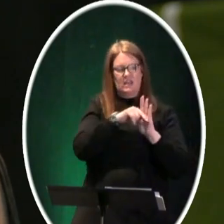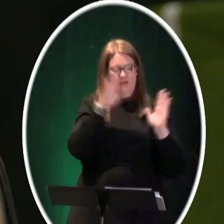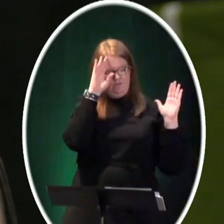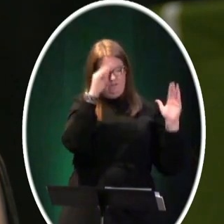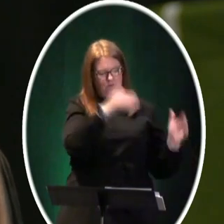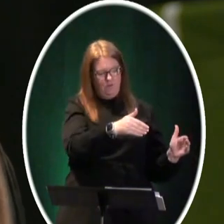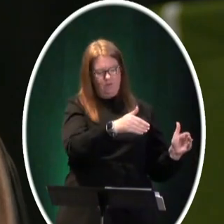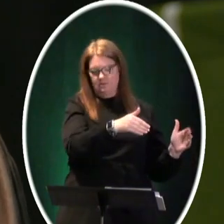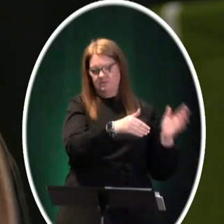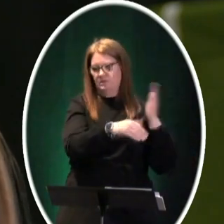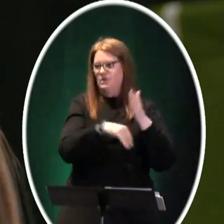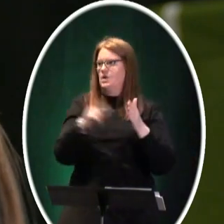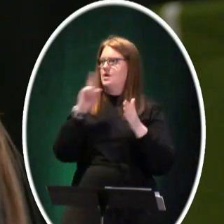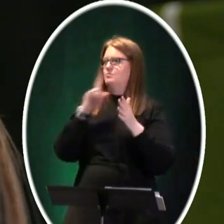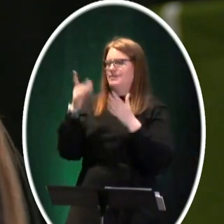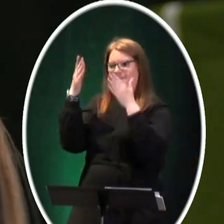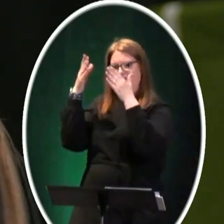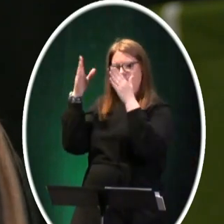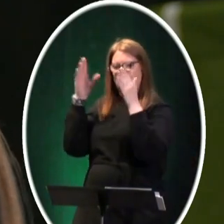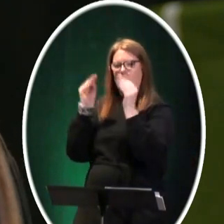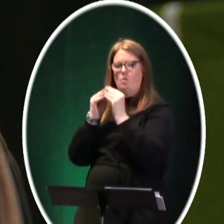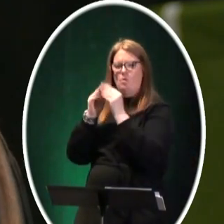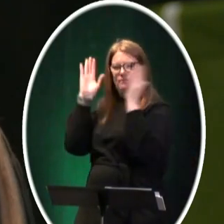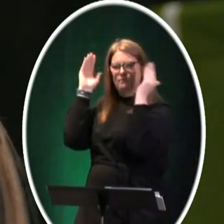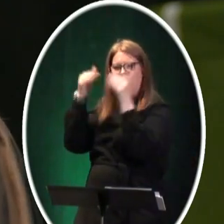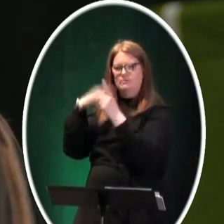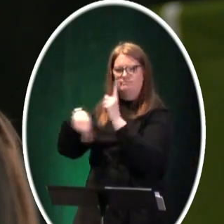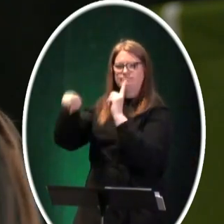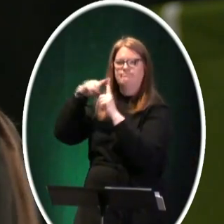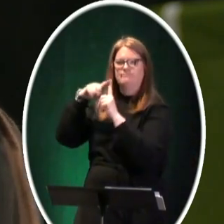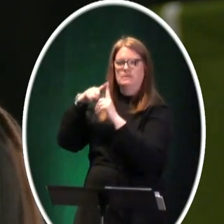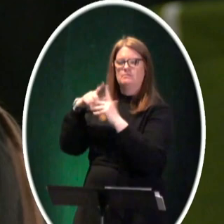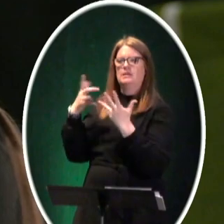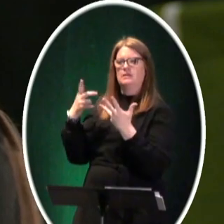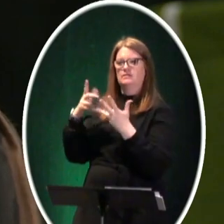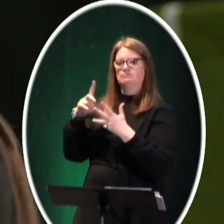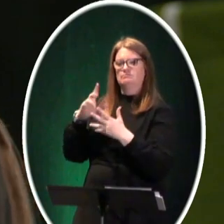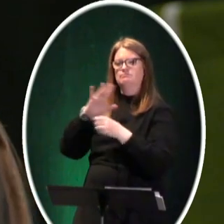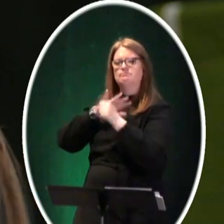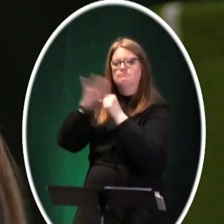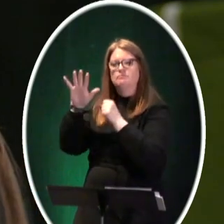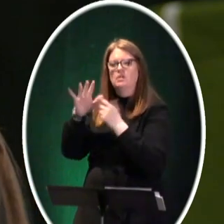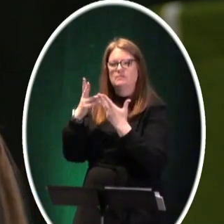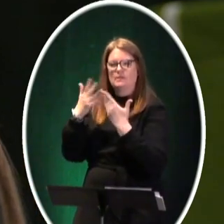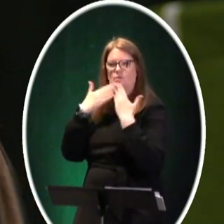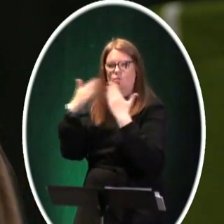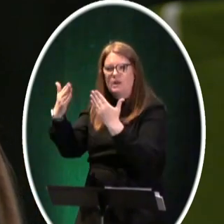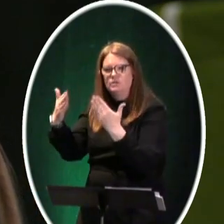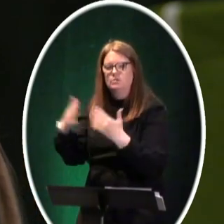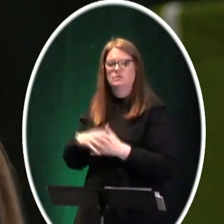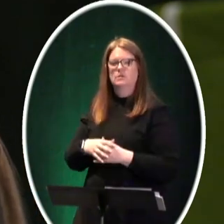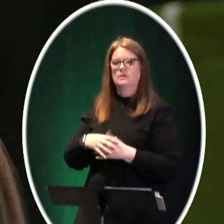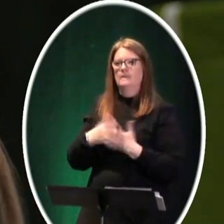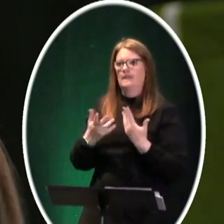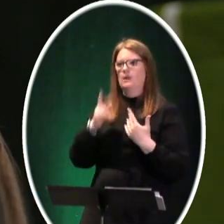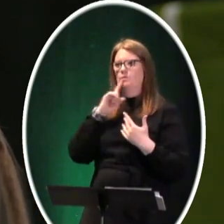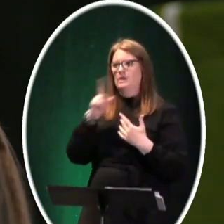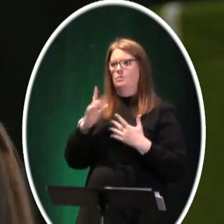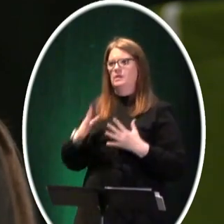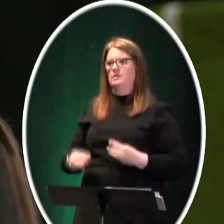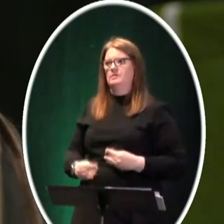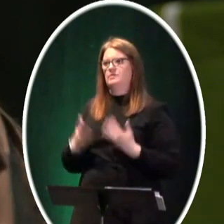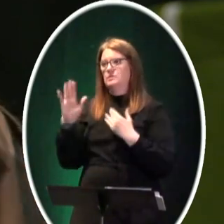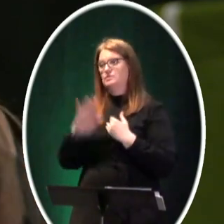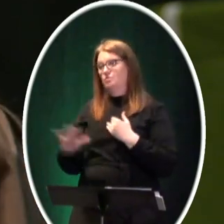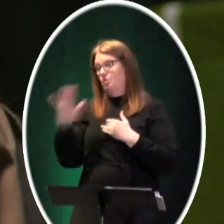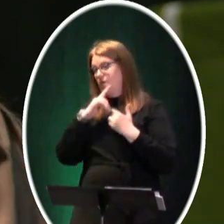live each day to the fullest? Be full of gratitude. It will not only make a difference in your life, but in the lives of others